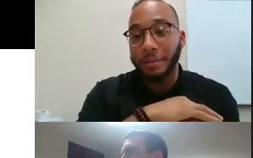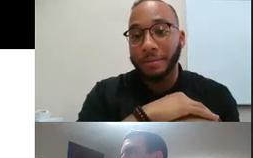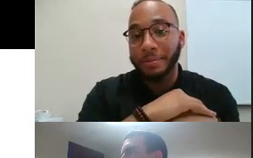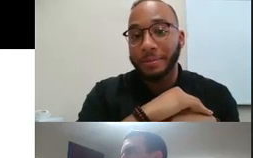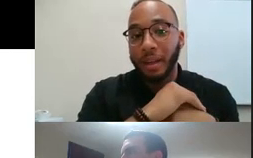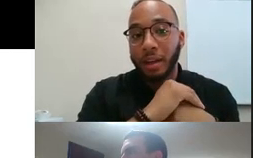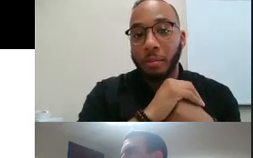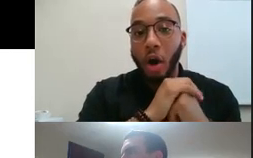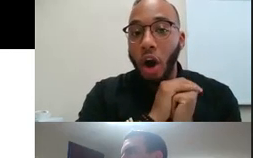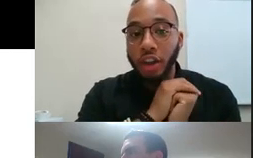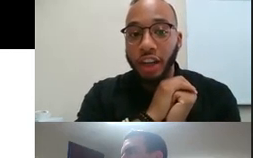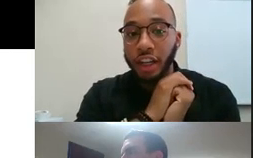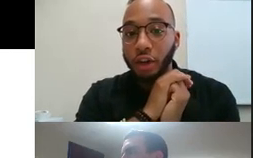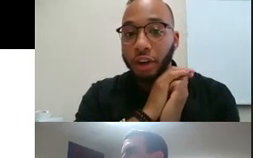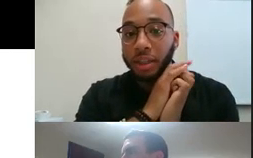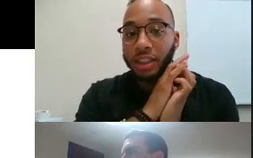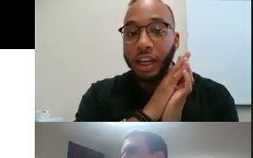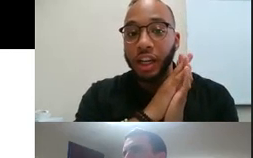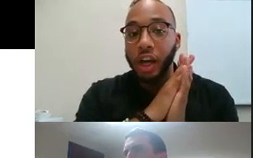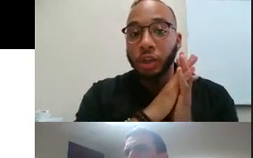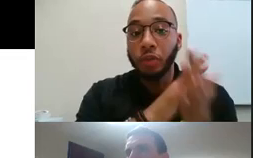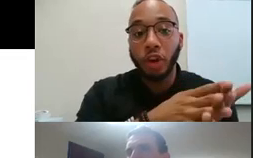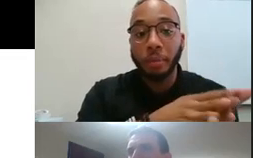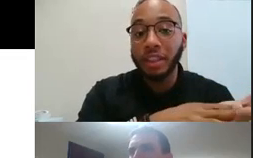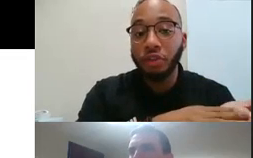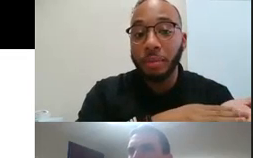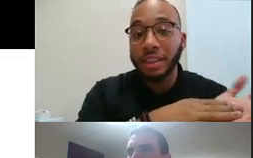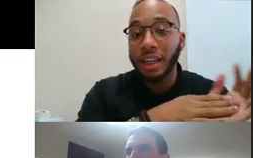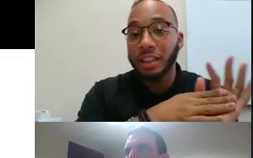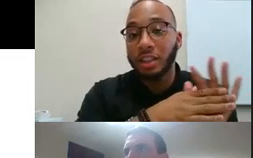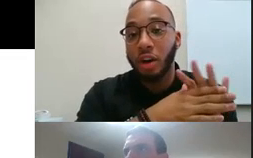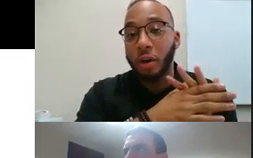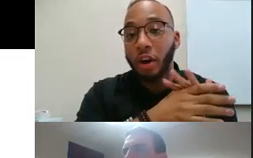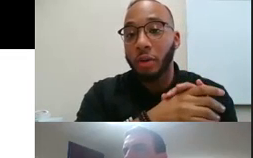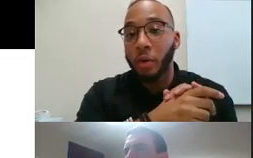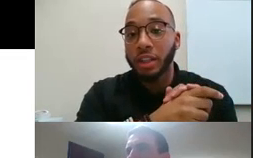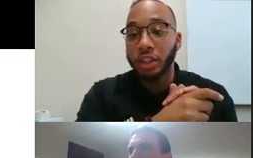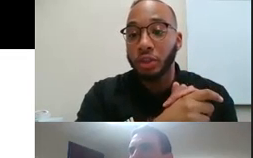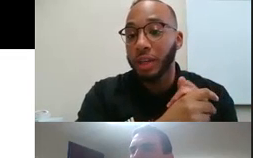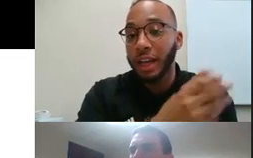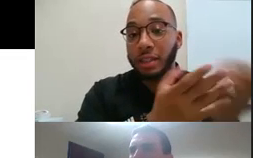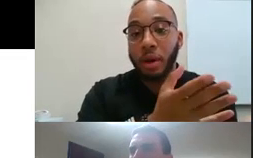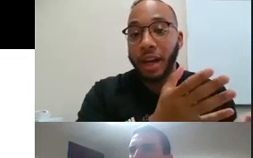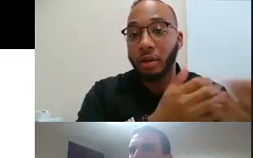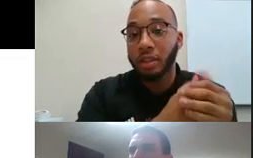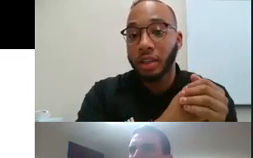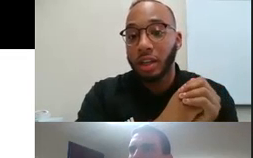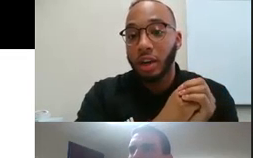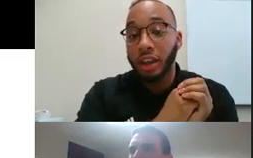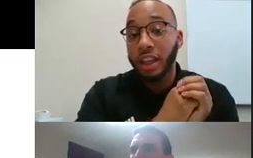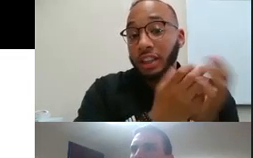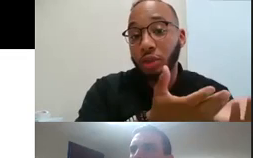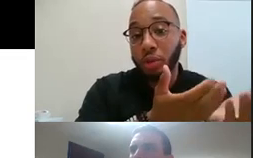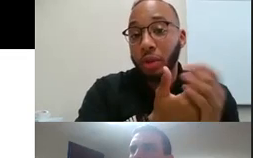quietly. Are there any agreements that you feel are missing from this list, or are ones that you would like to point out,